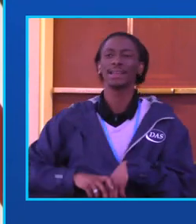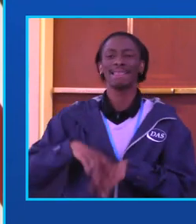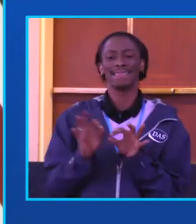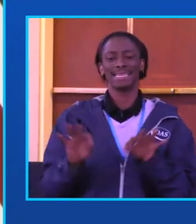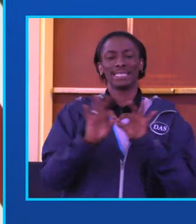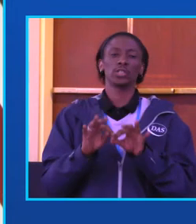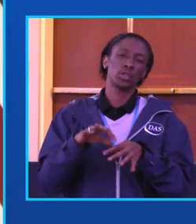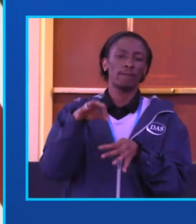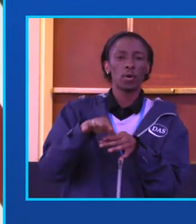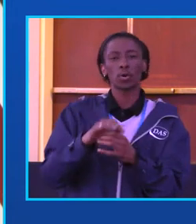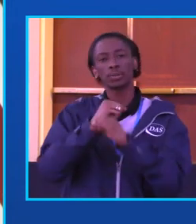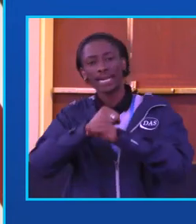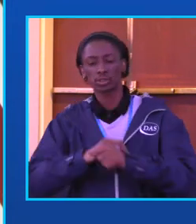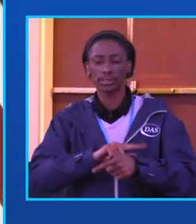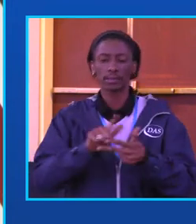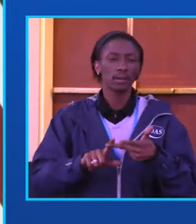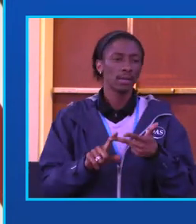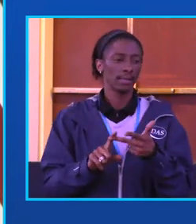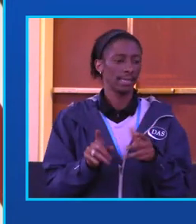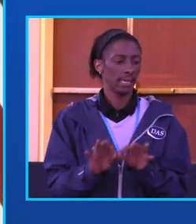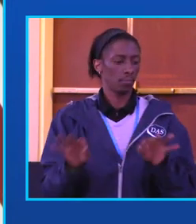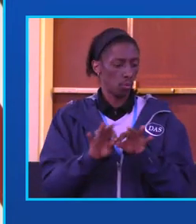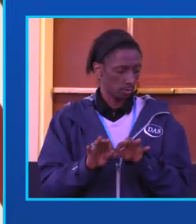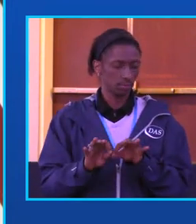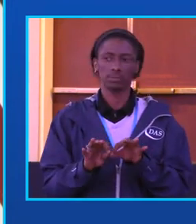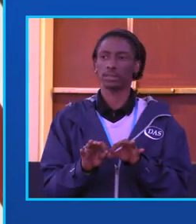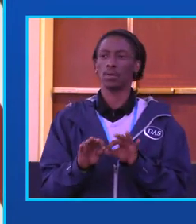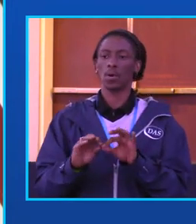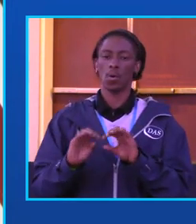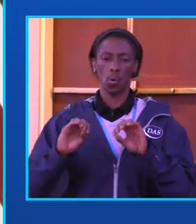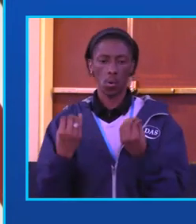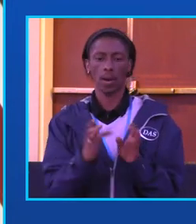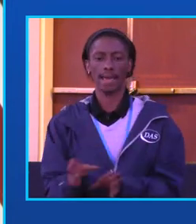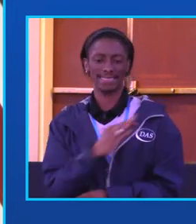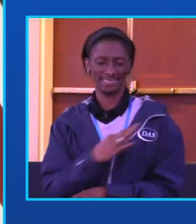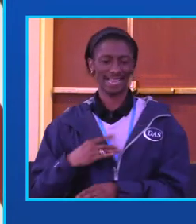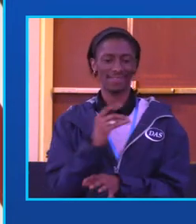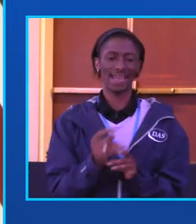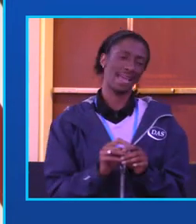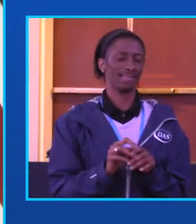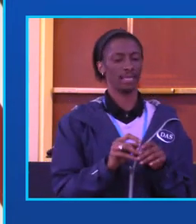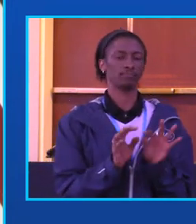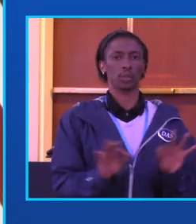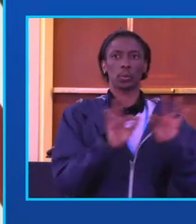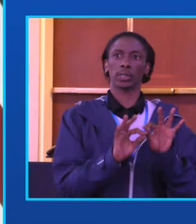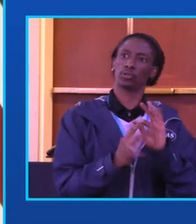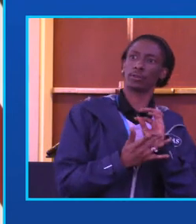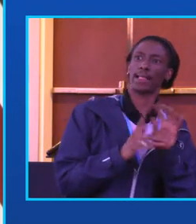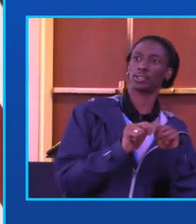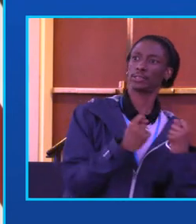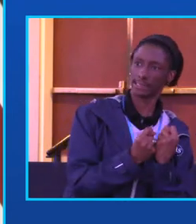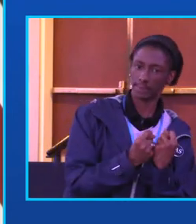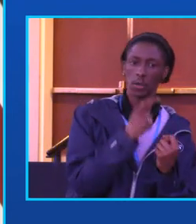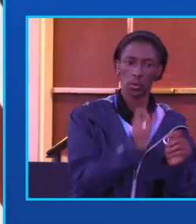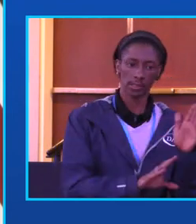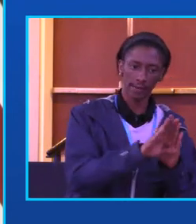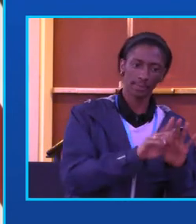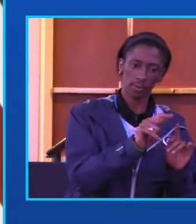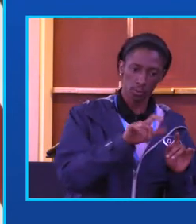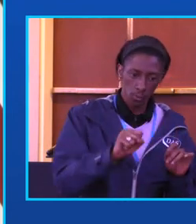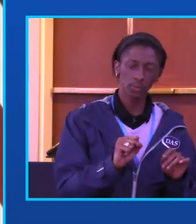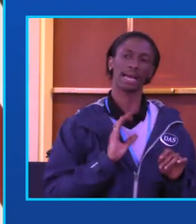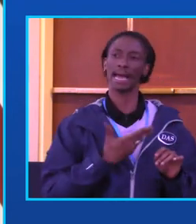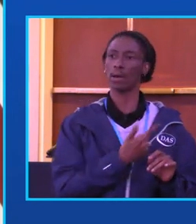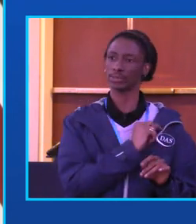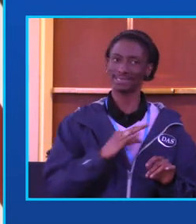team, the important digital organizing staff, and the critical technology team, which develops the tools that our